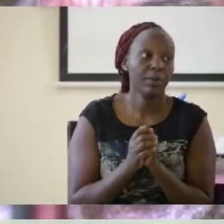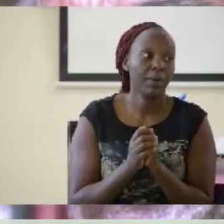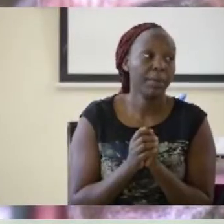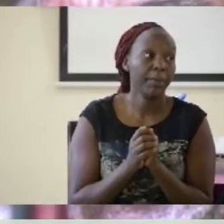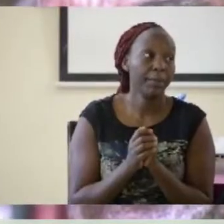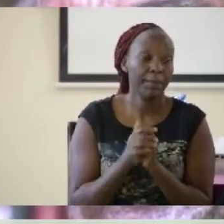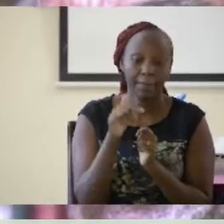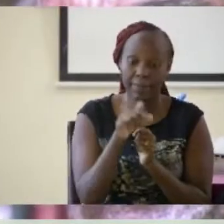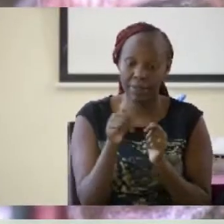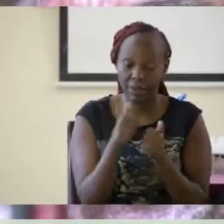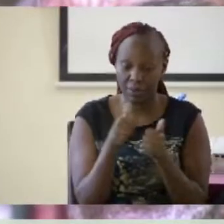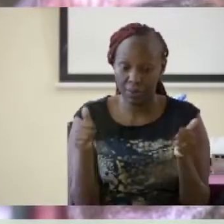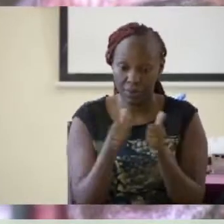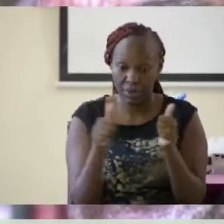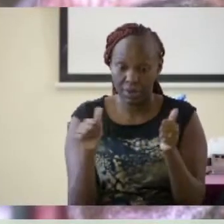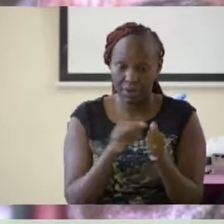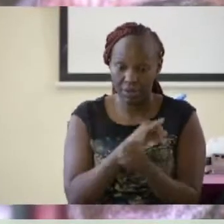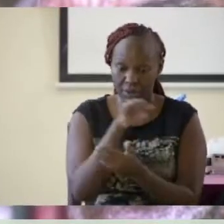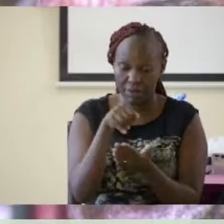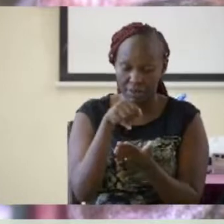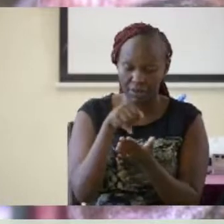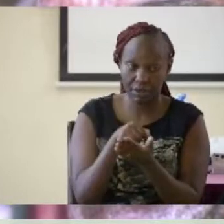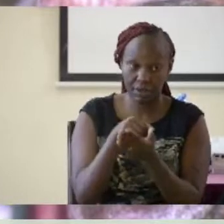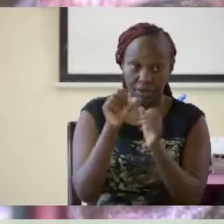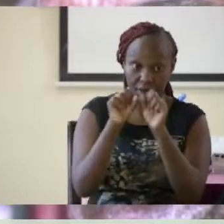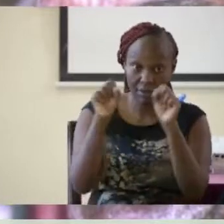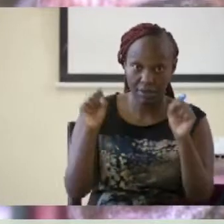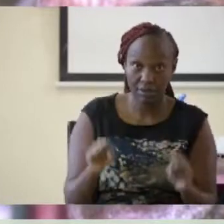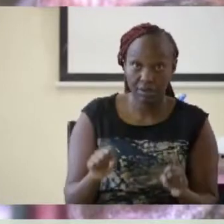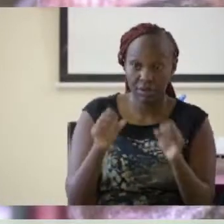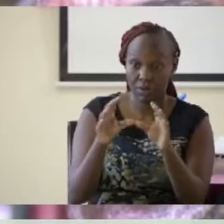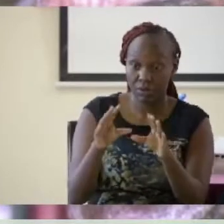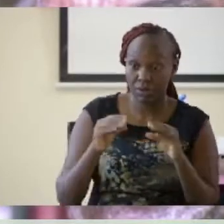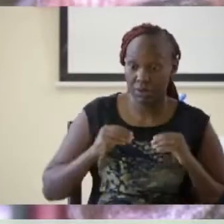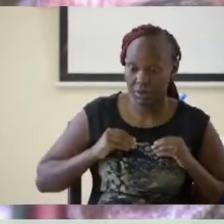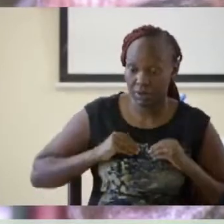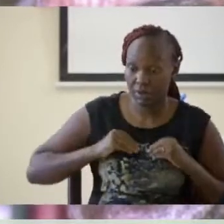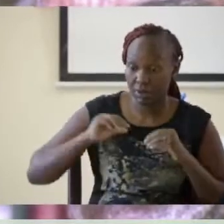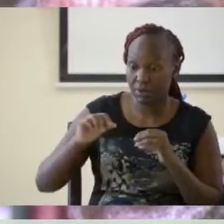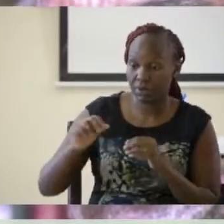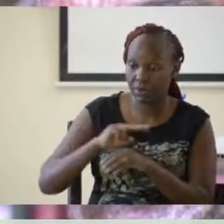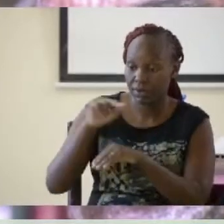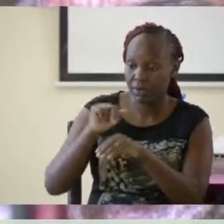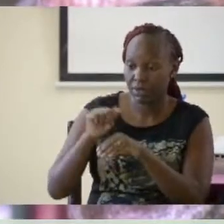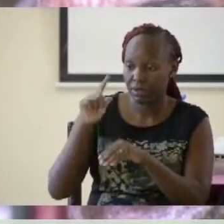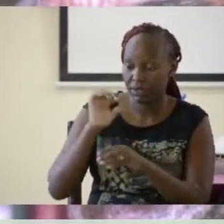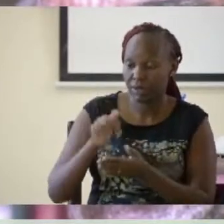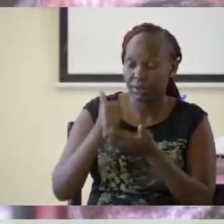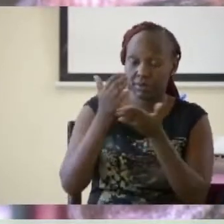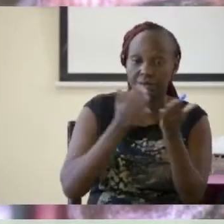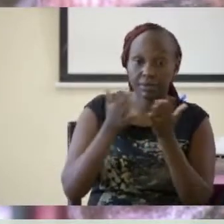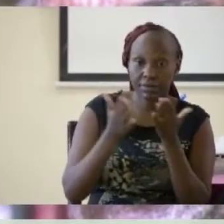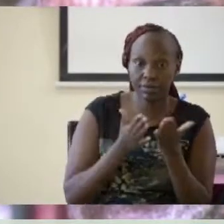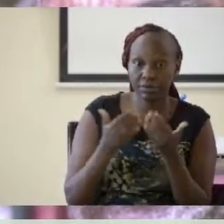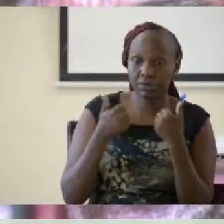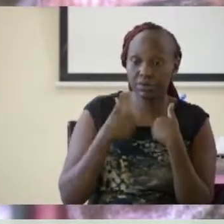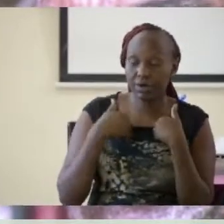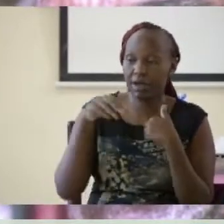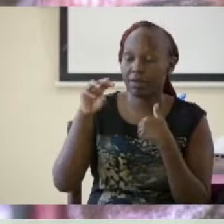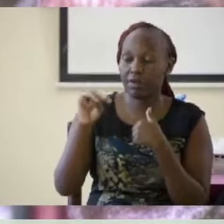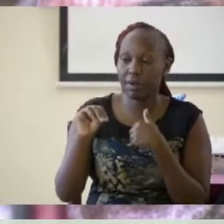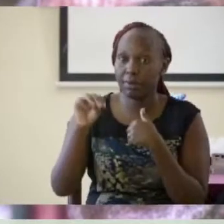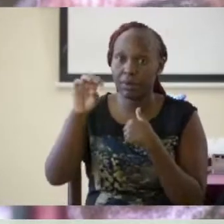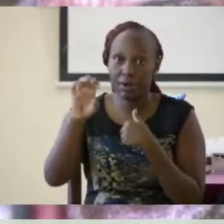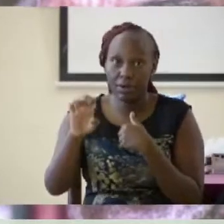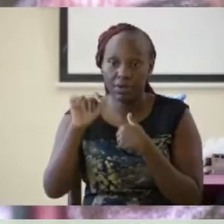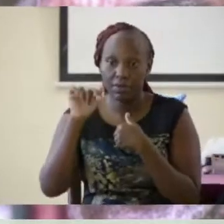they properly integrated in the system to allow National Legal Aid Service to undertake monitoring evaluation of